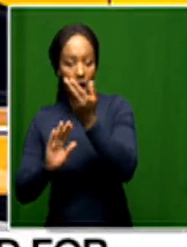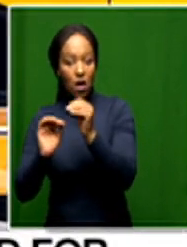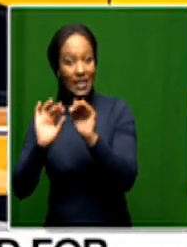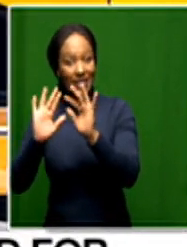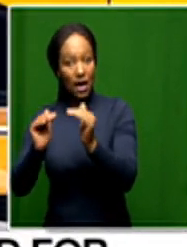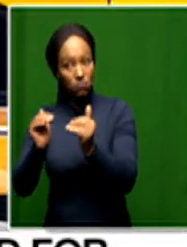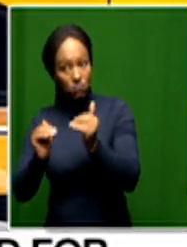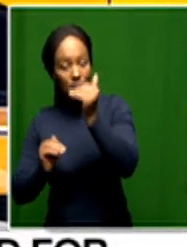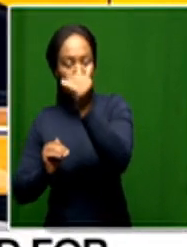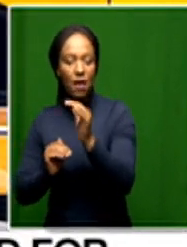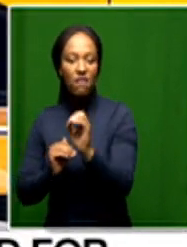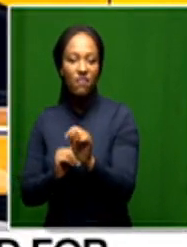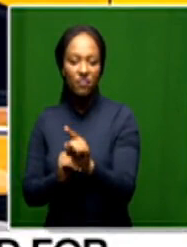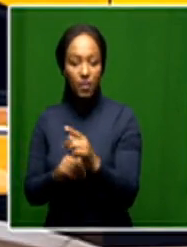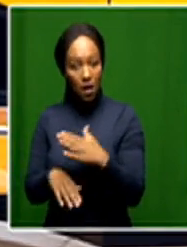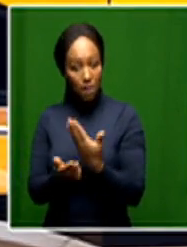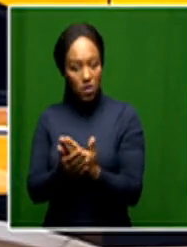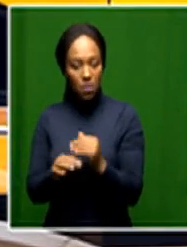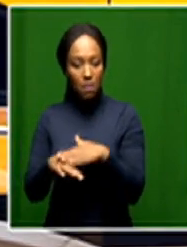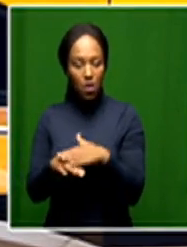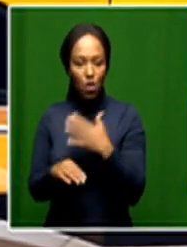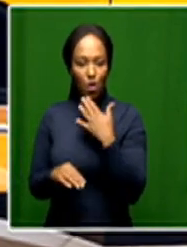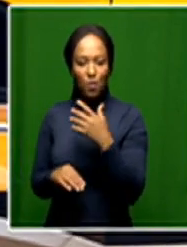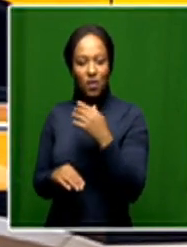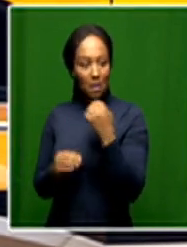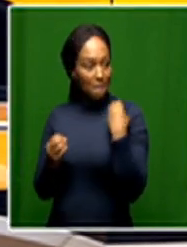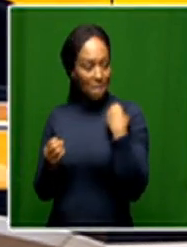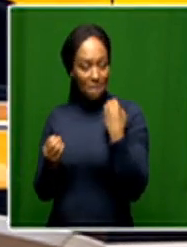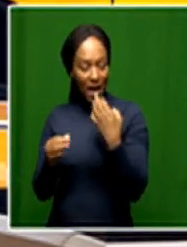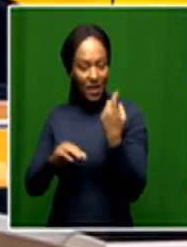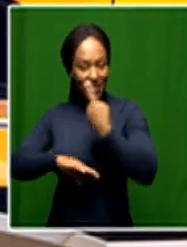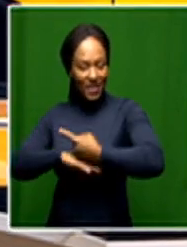10 times higher than what we're reporting, if not more. We've seen a lot of pets over the last 2 days.